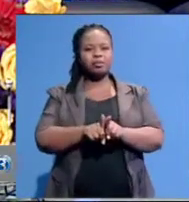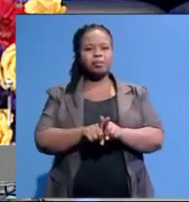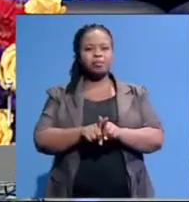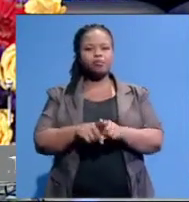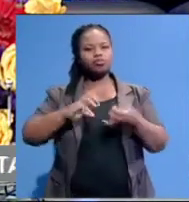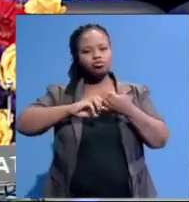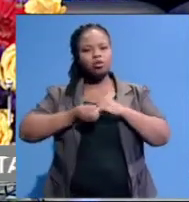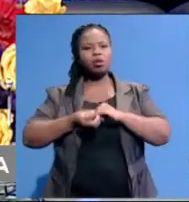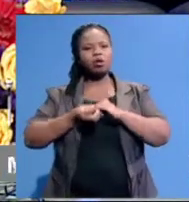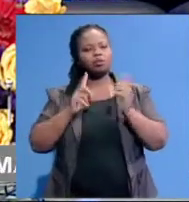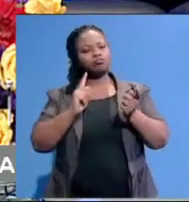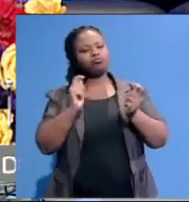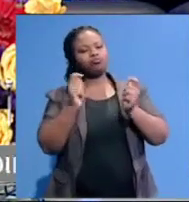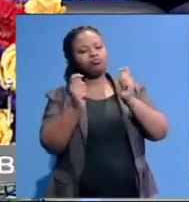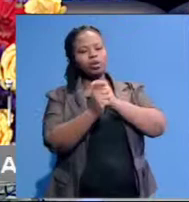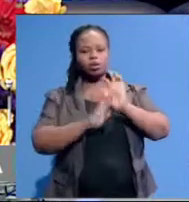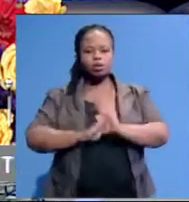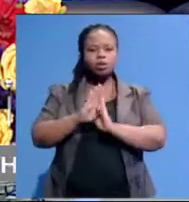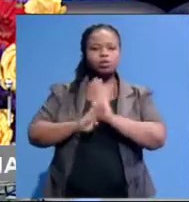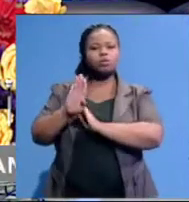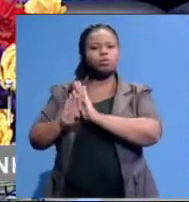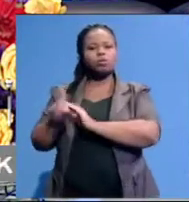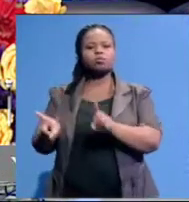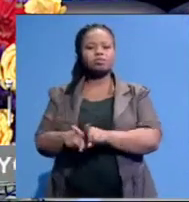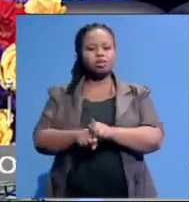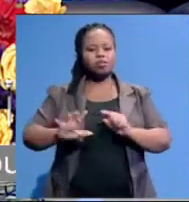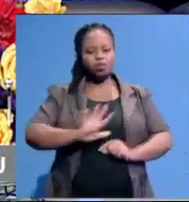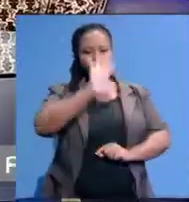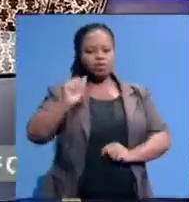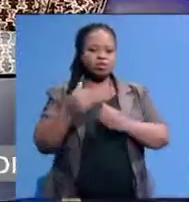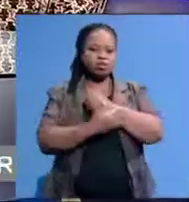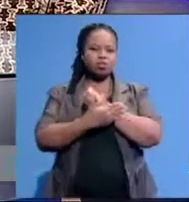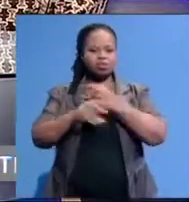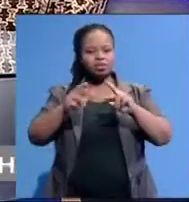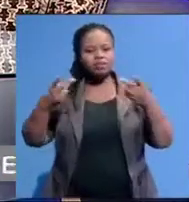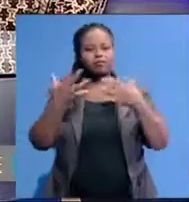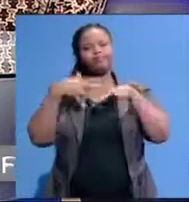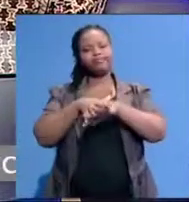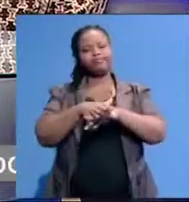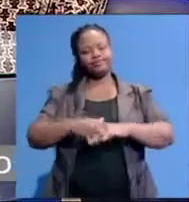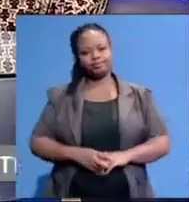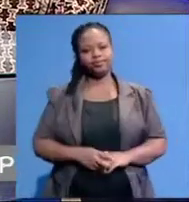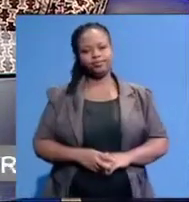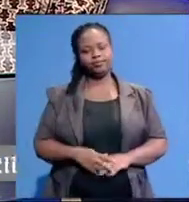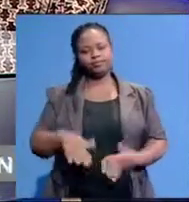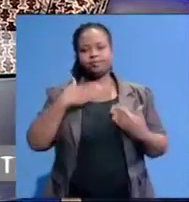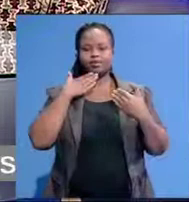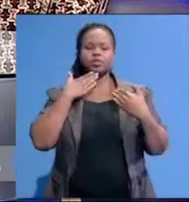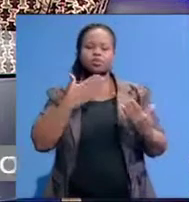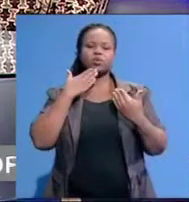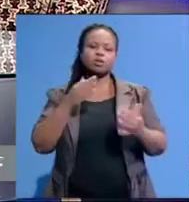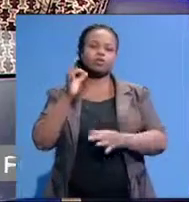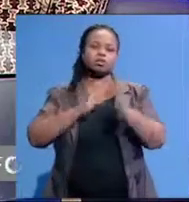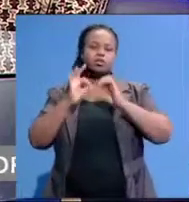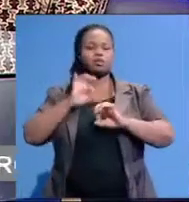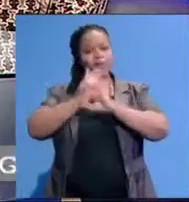reconstruction and development instead of destabilization. Thank you so much for just putting all of that into context for us. But